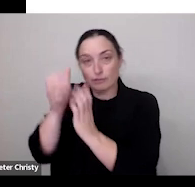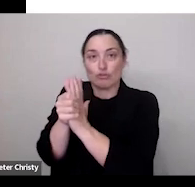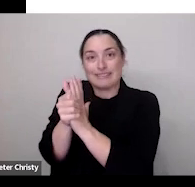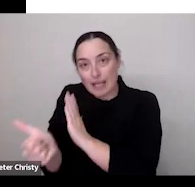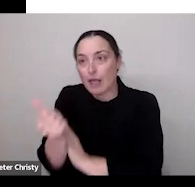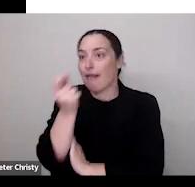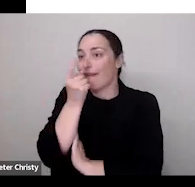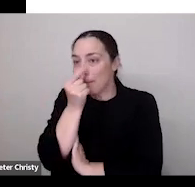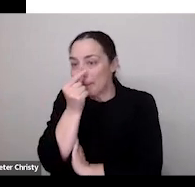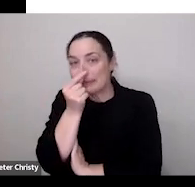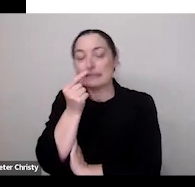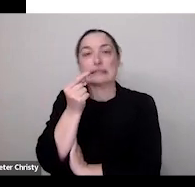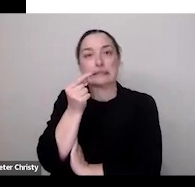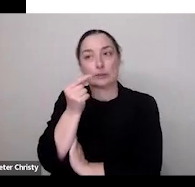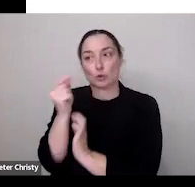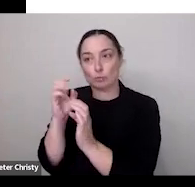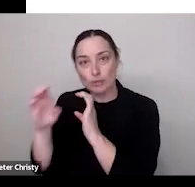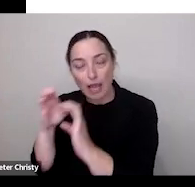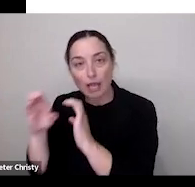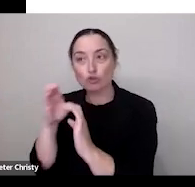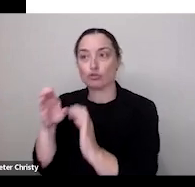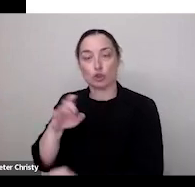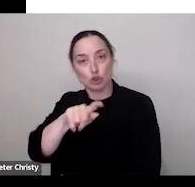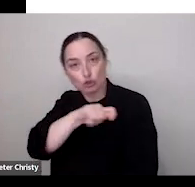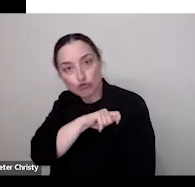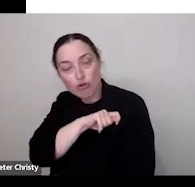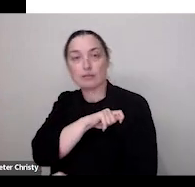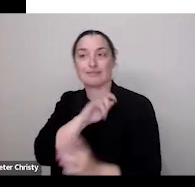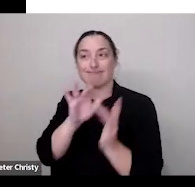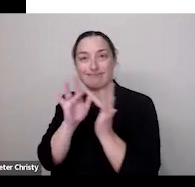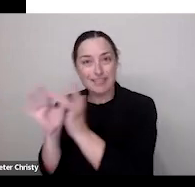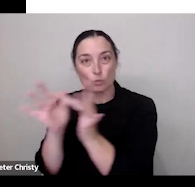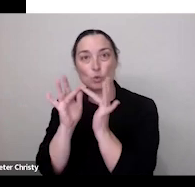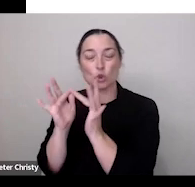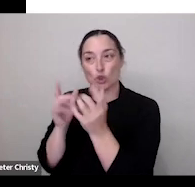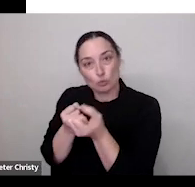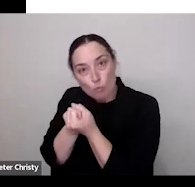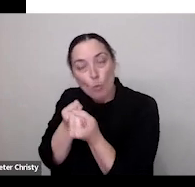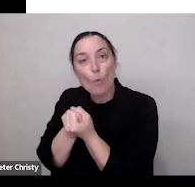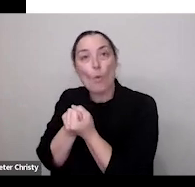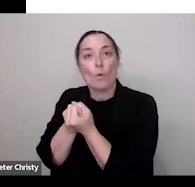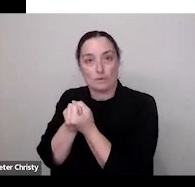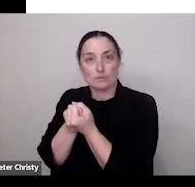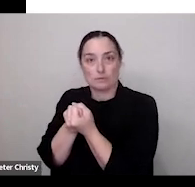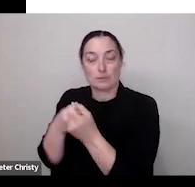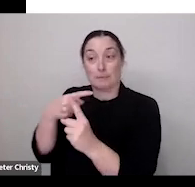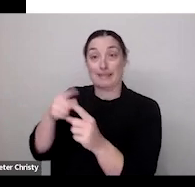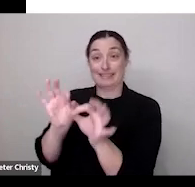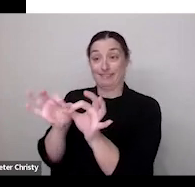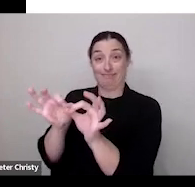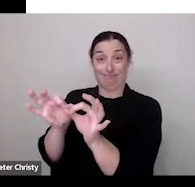bring, communicating with people, having trusted networks, and supporting effective translation of